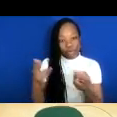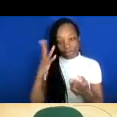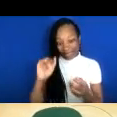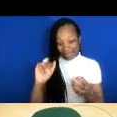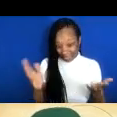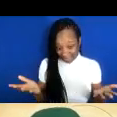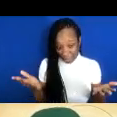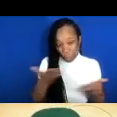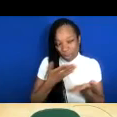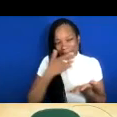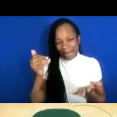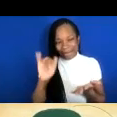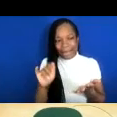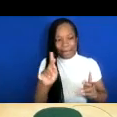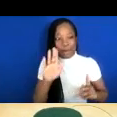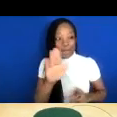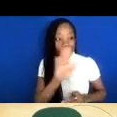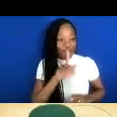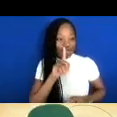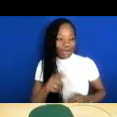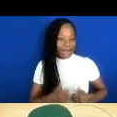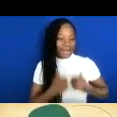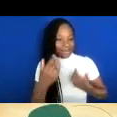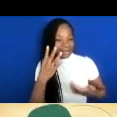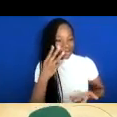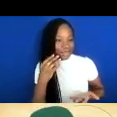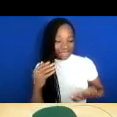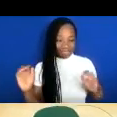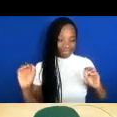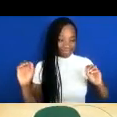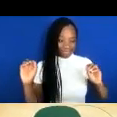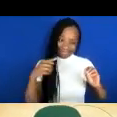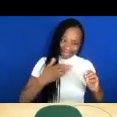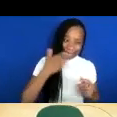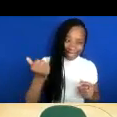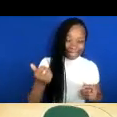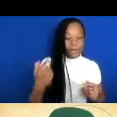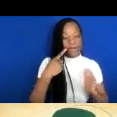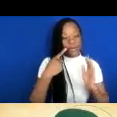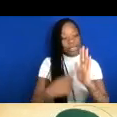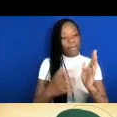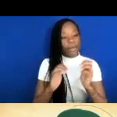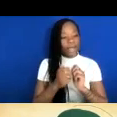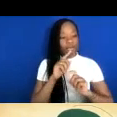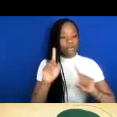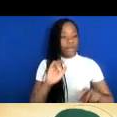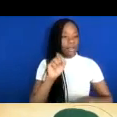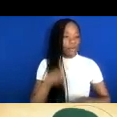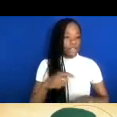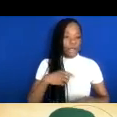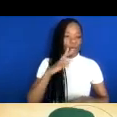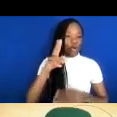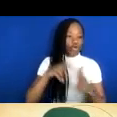people's real lived experience. So as an example of how you answer this question, I'll read a few words from James and from